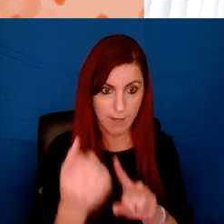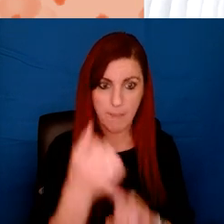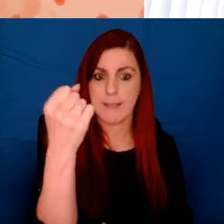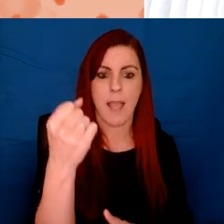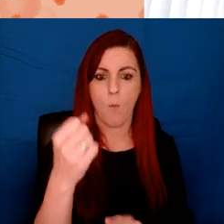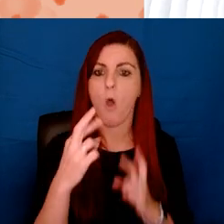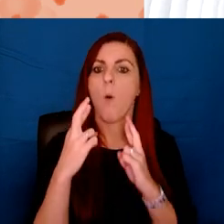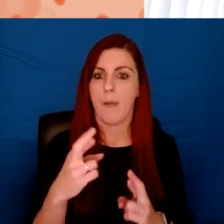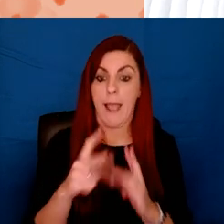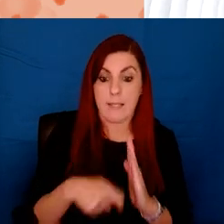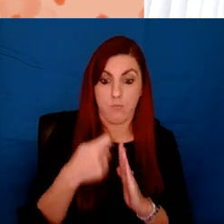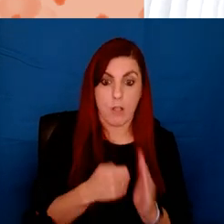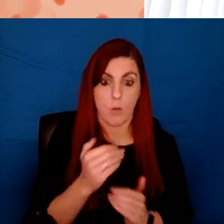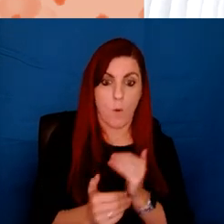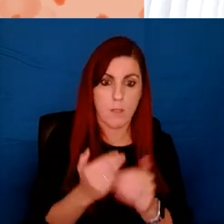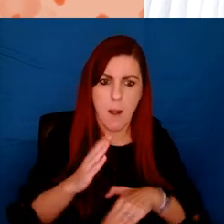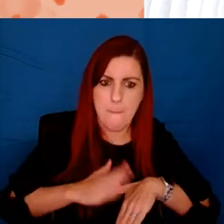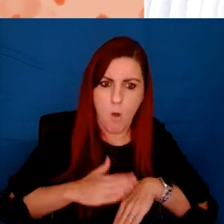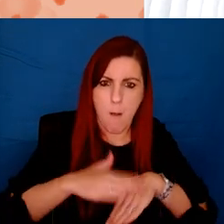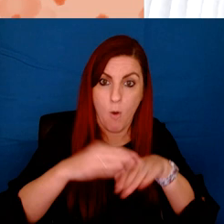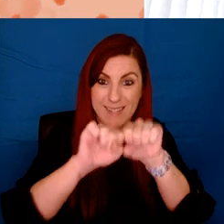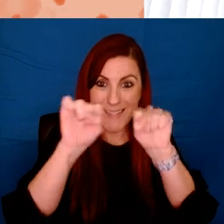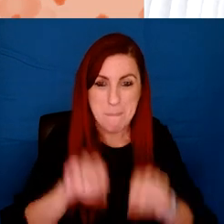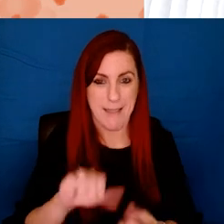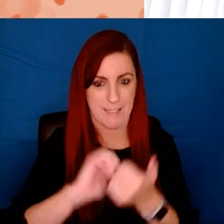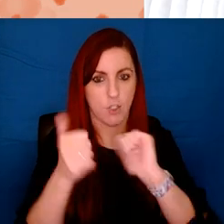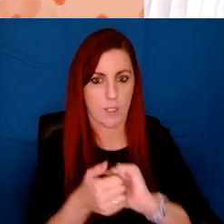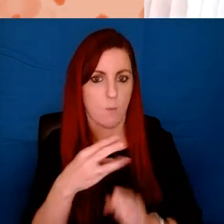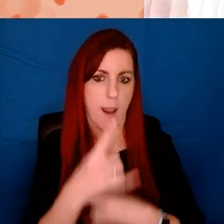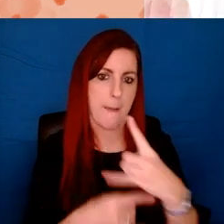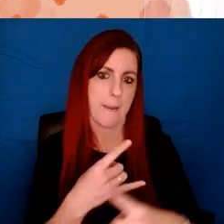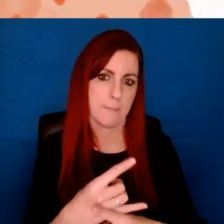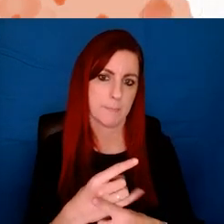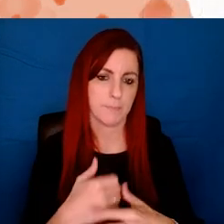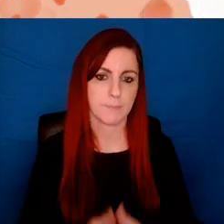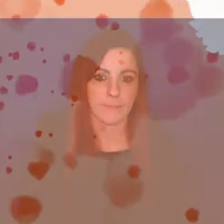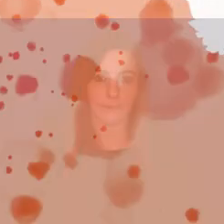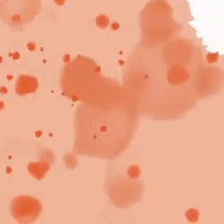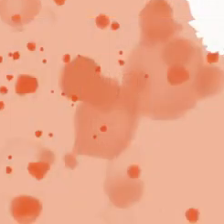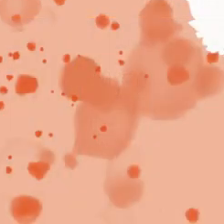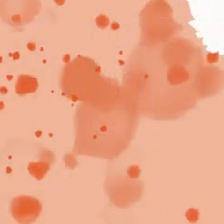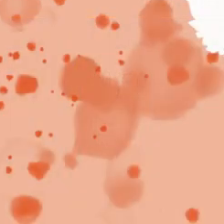and we're hoping as the project goes on to have more kind of systemic engagement across the way.